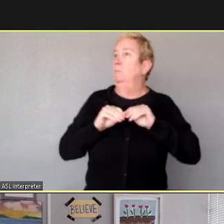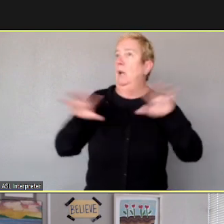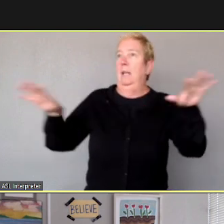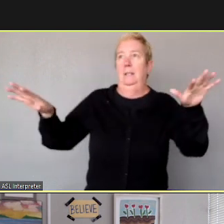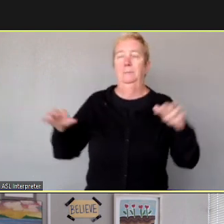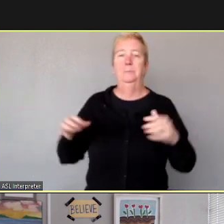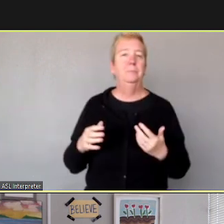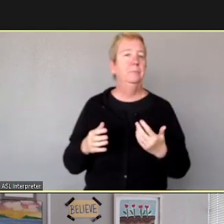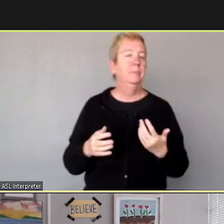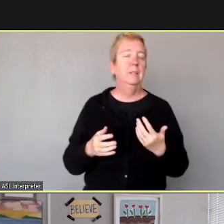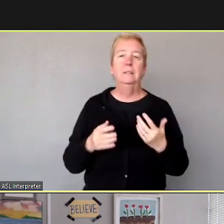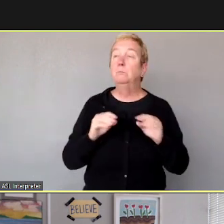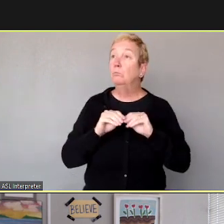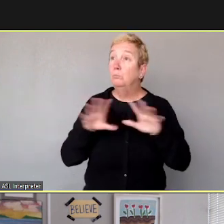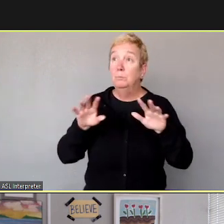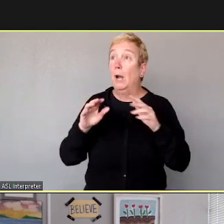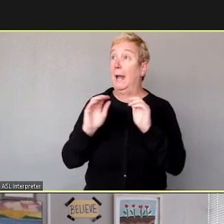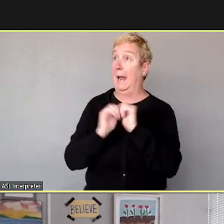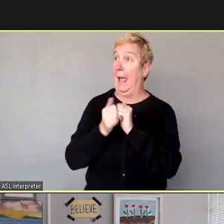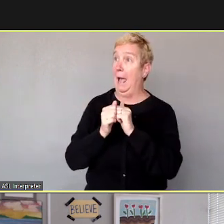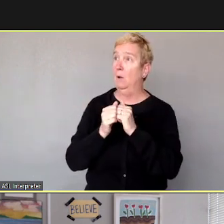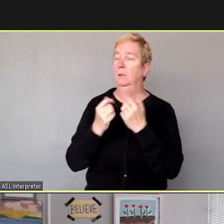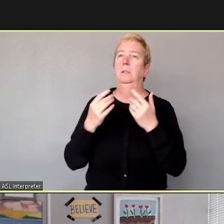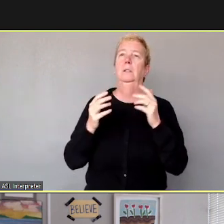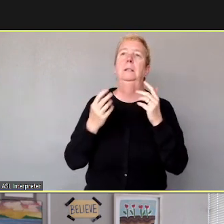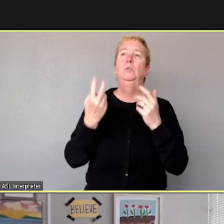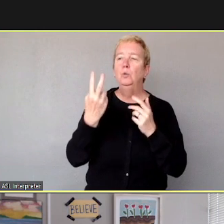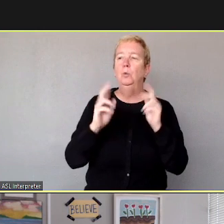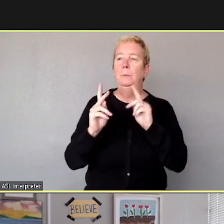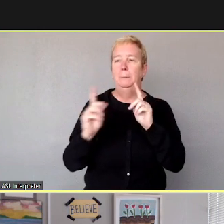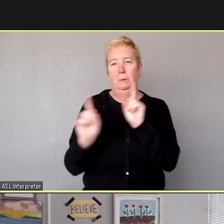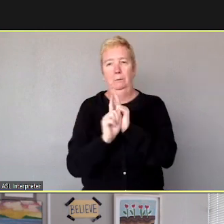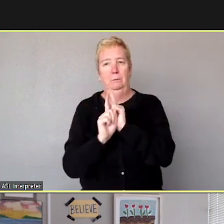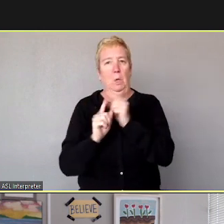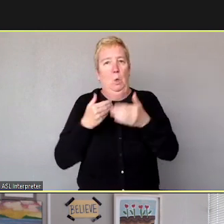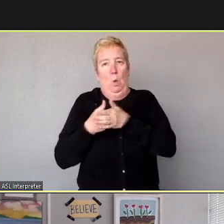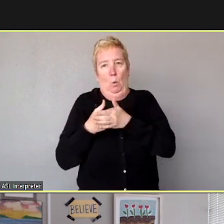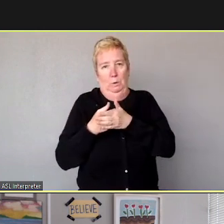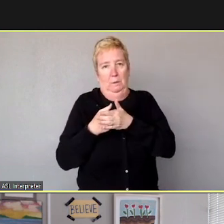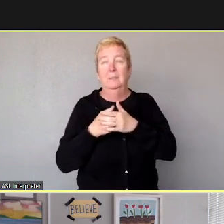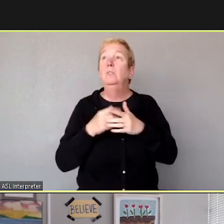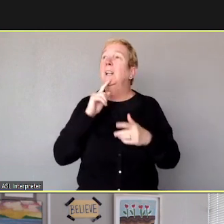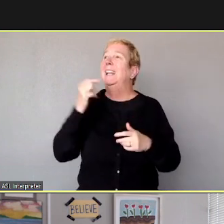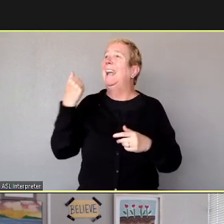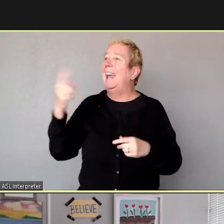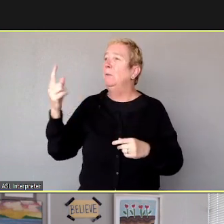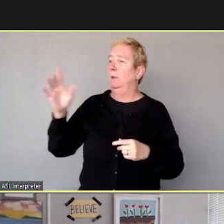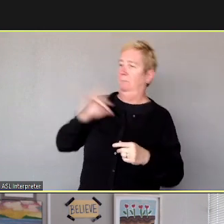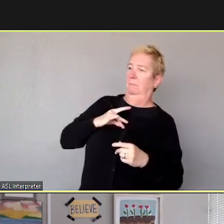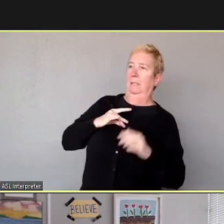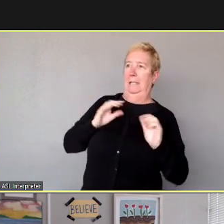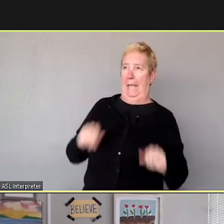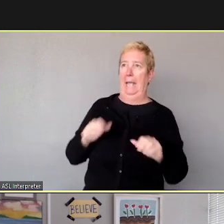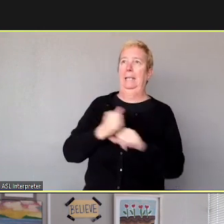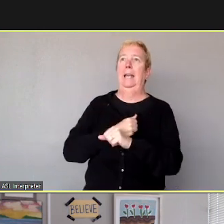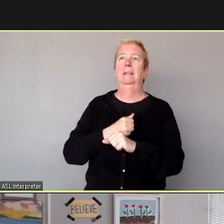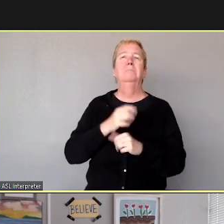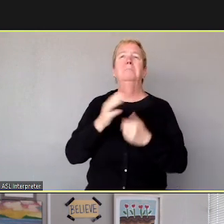spread through close physical contact between 2 people, and anybody can get monkeypox regardless of sexual